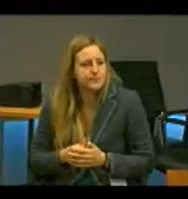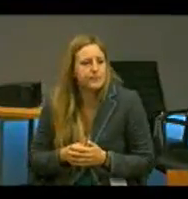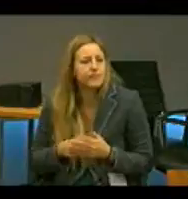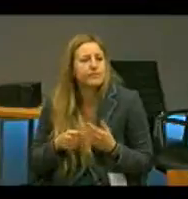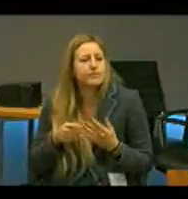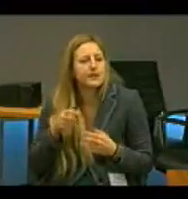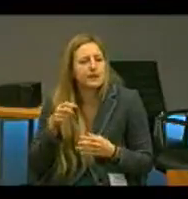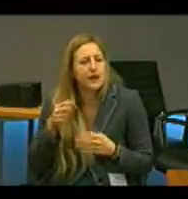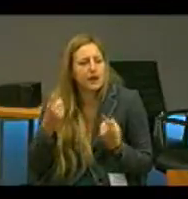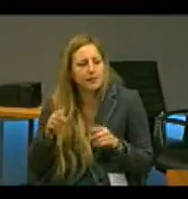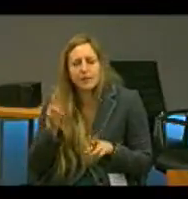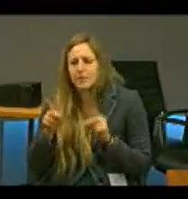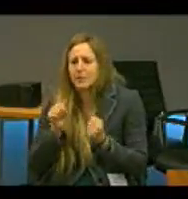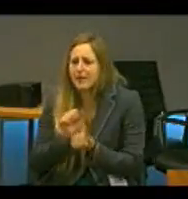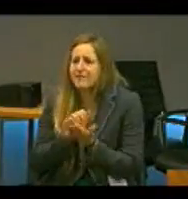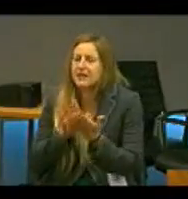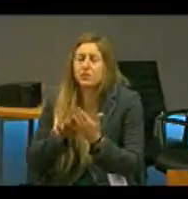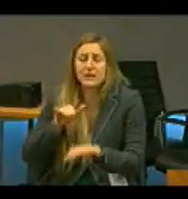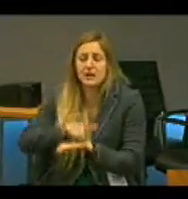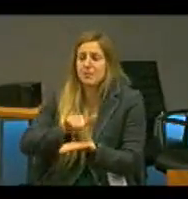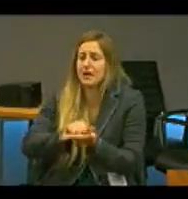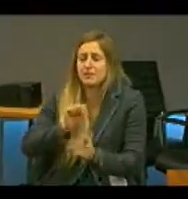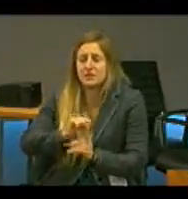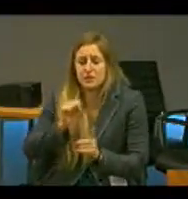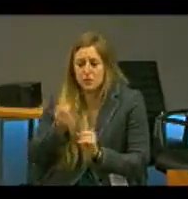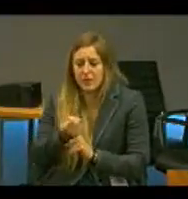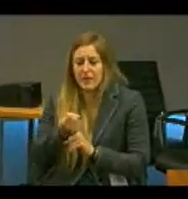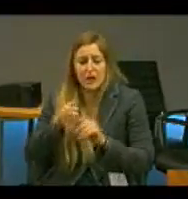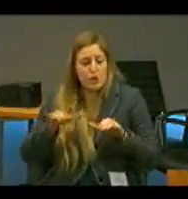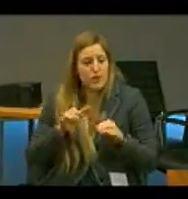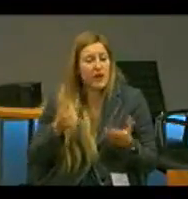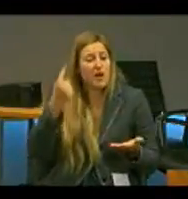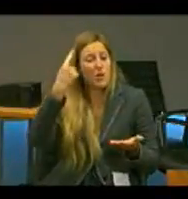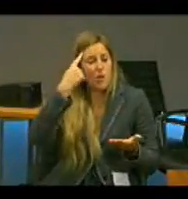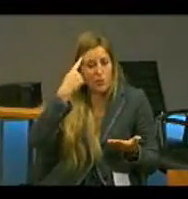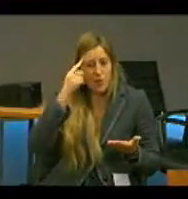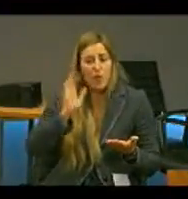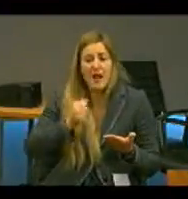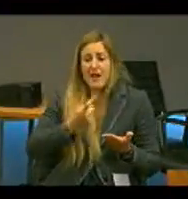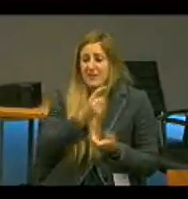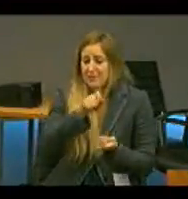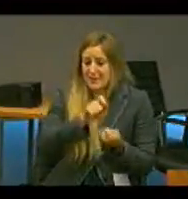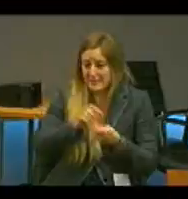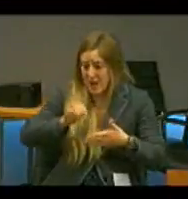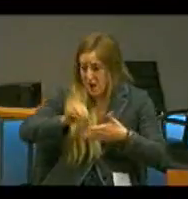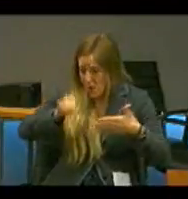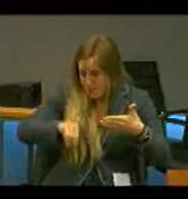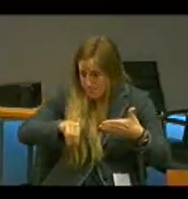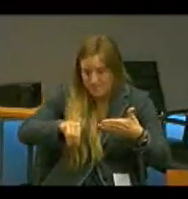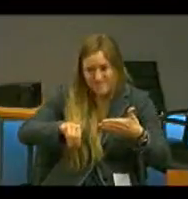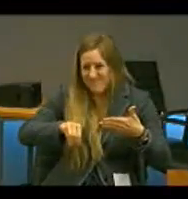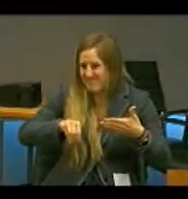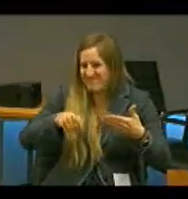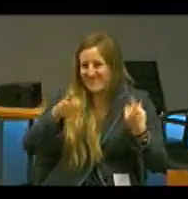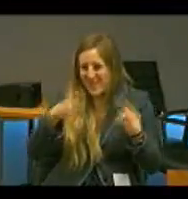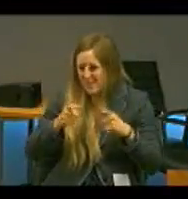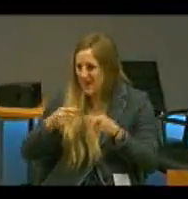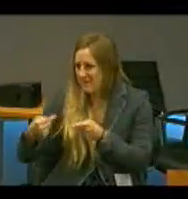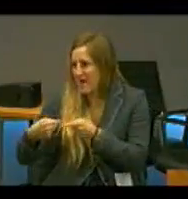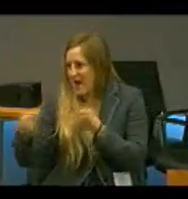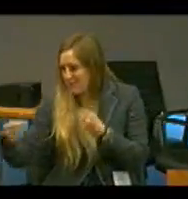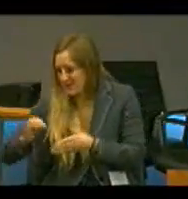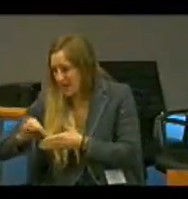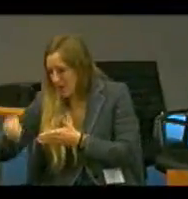faced with an impossible situation as they do things that they think will have one outcome and in fact have an opposite